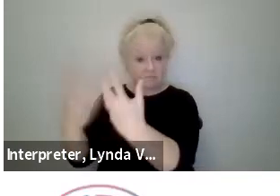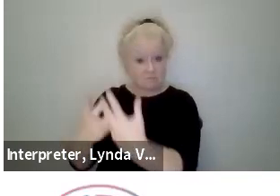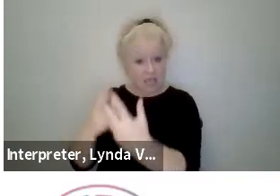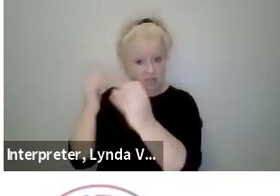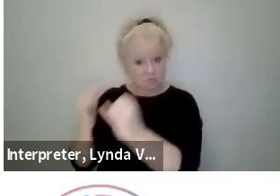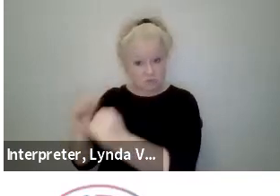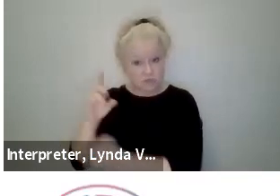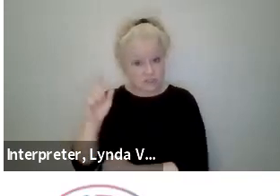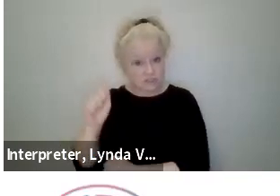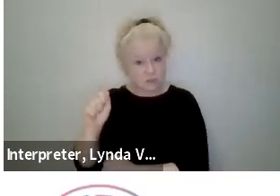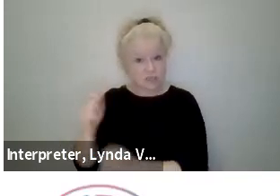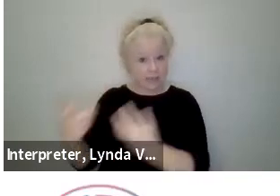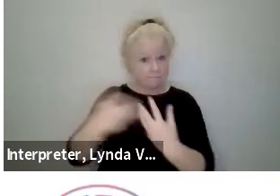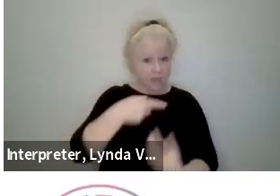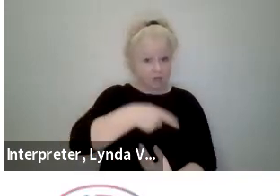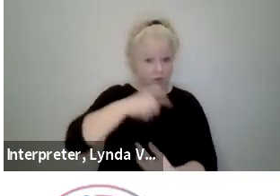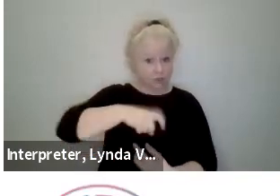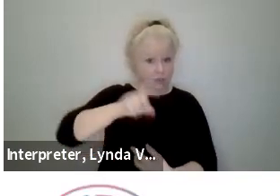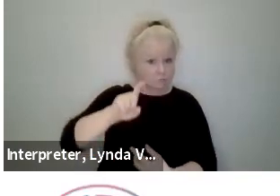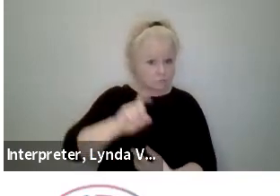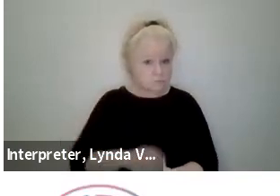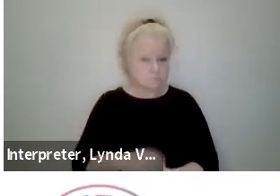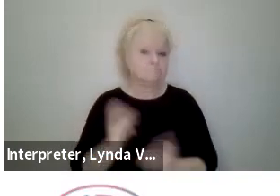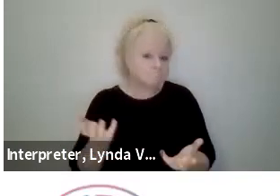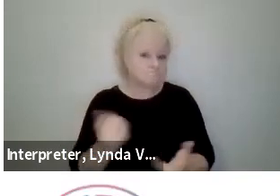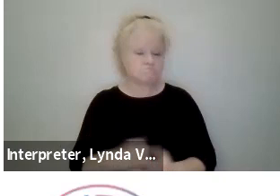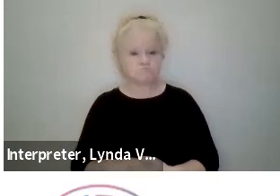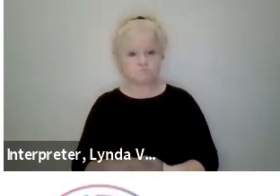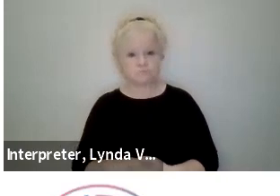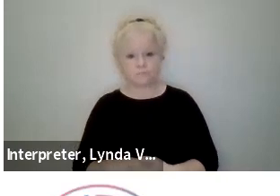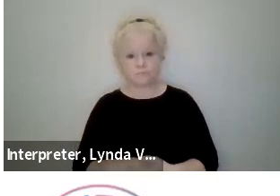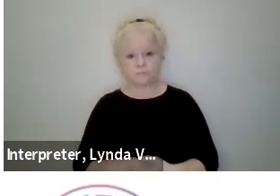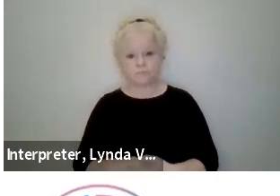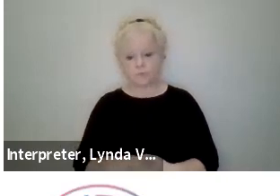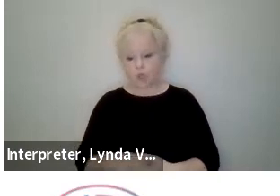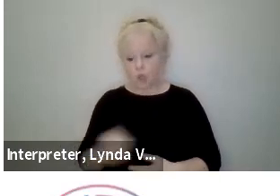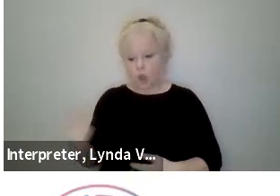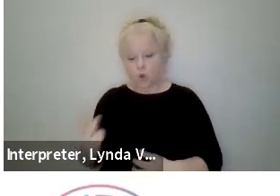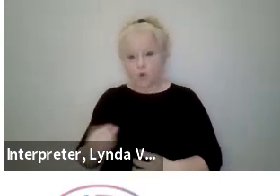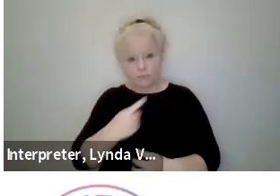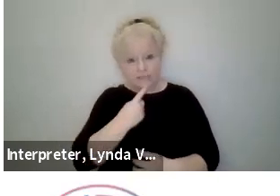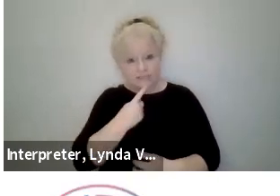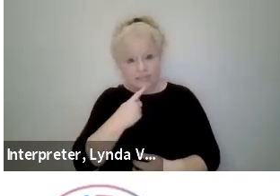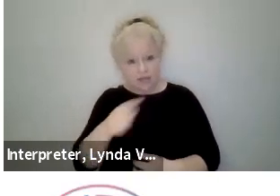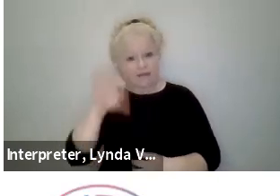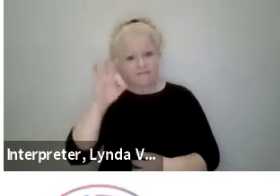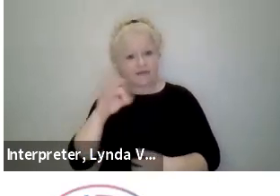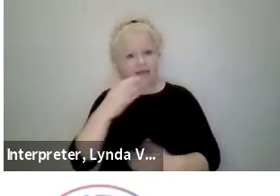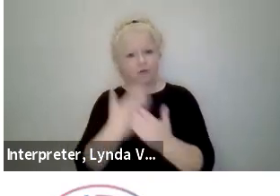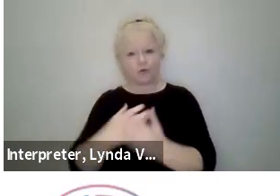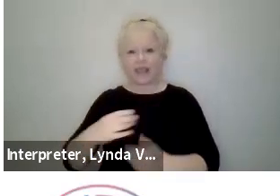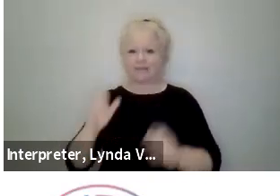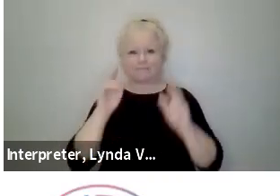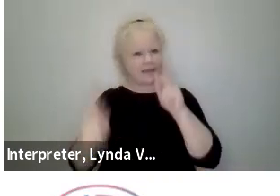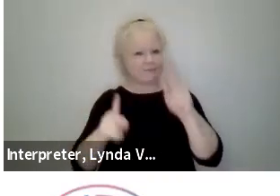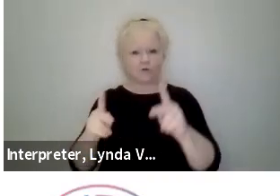disabilities finding employment. And as Nate and Adam mentioned, we've helped with finding some great candidates for their business.